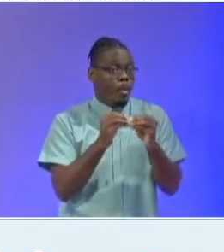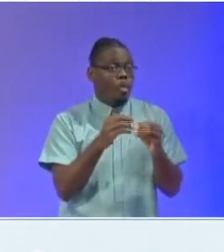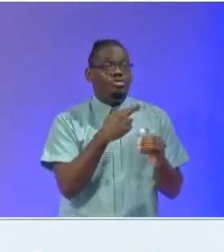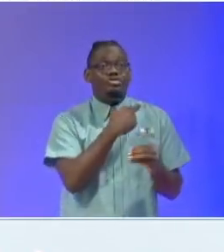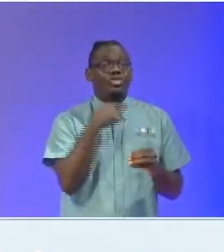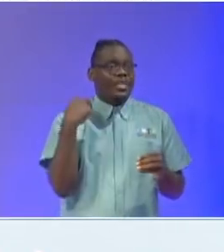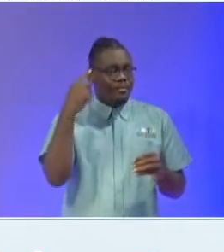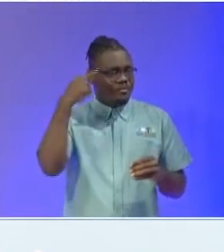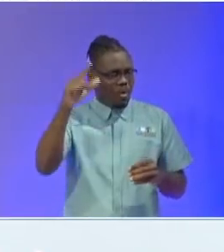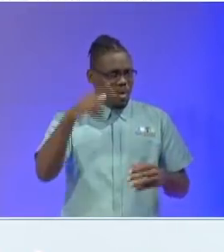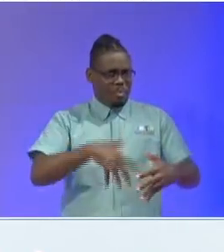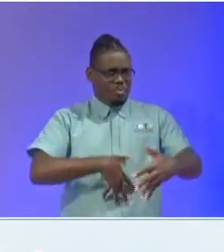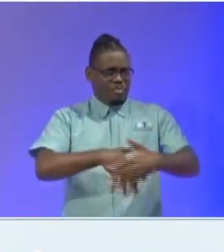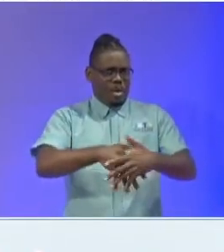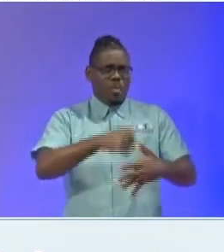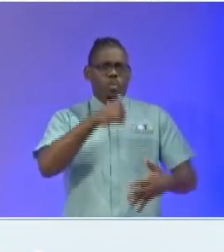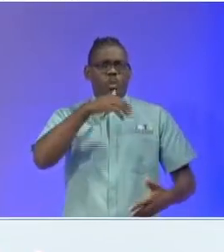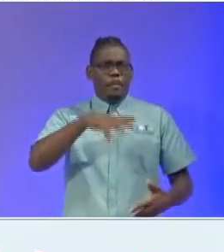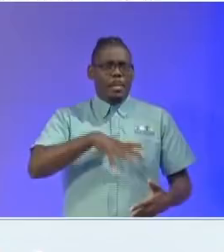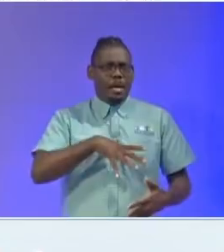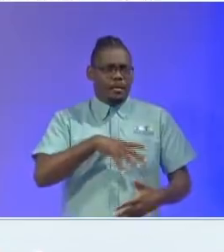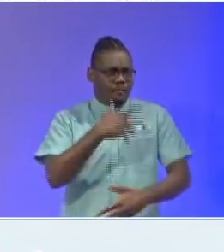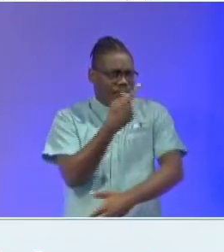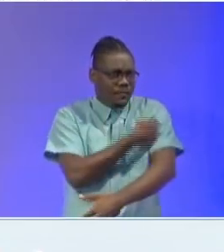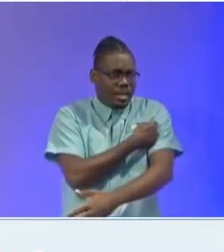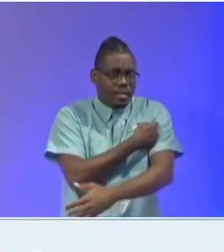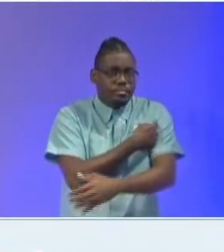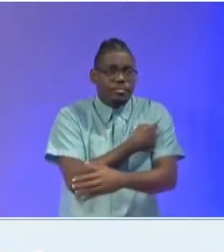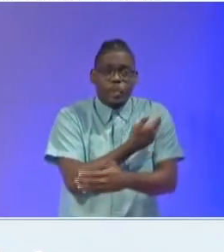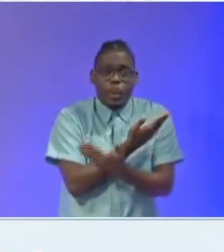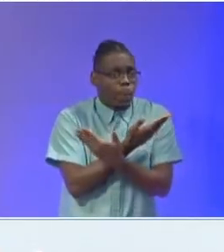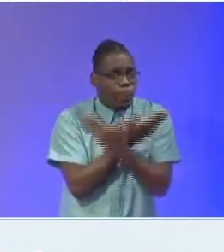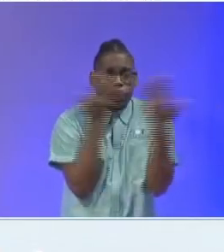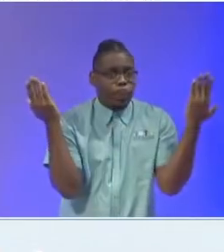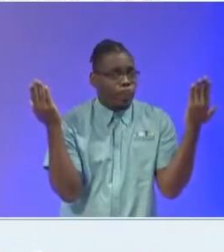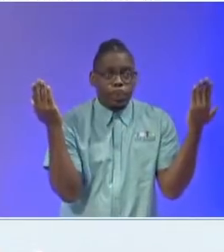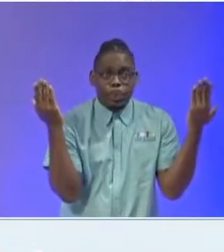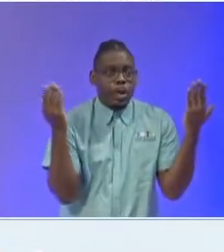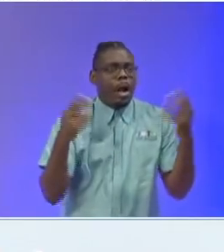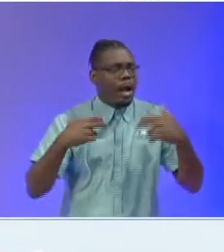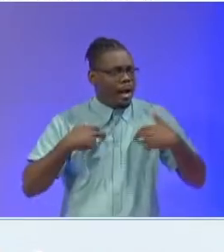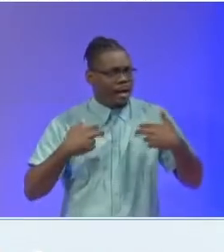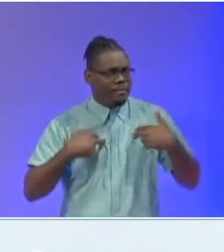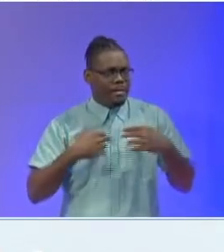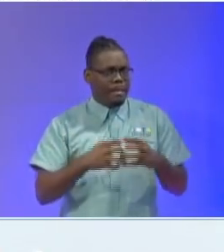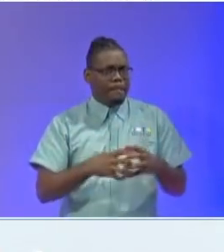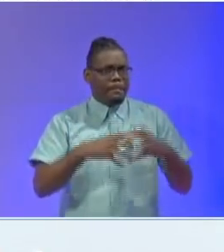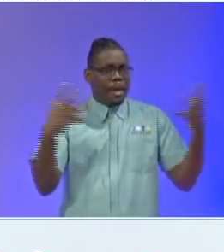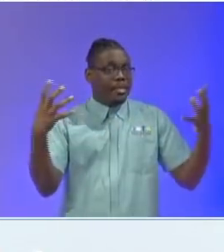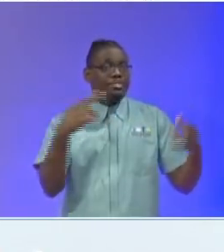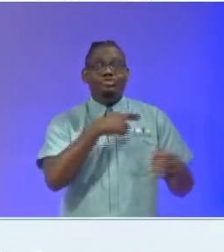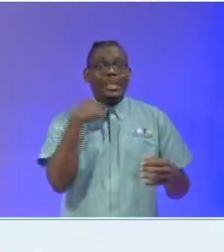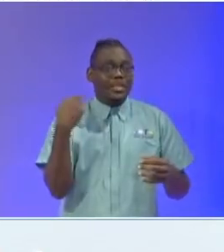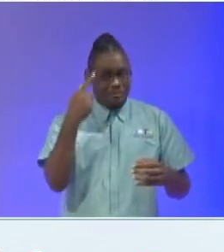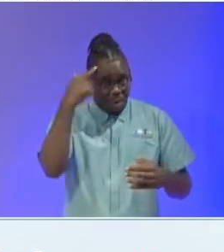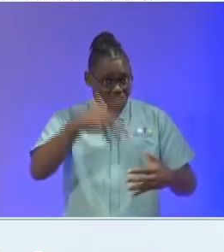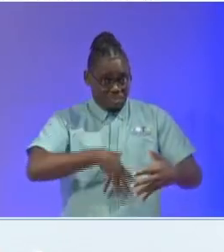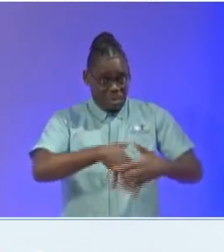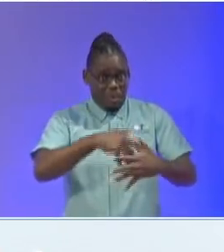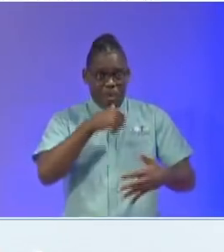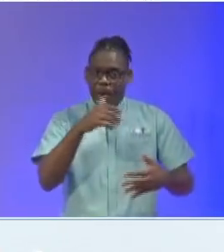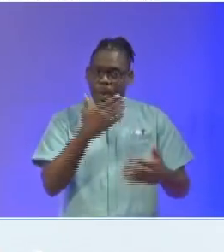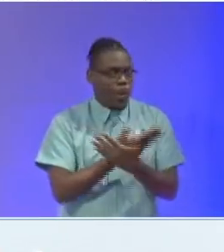mothers if you take the vaccine. The vaccine has no increase in terms of complications to the mother or to the